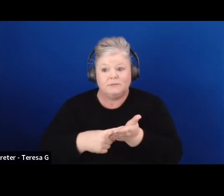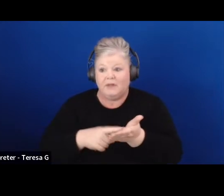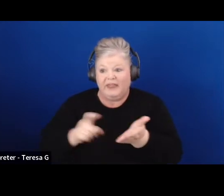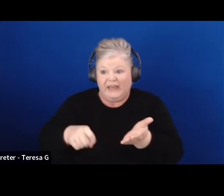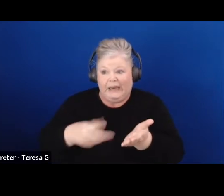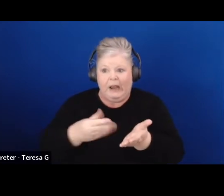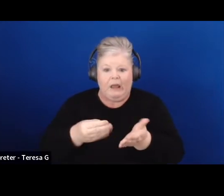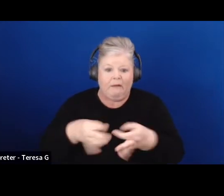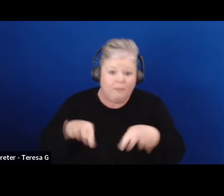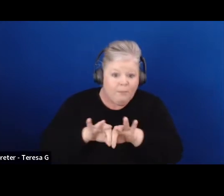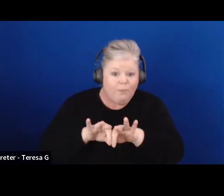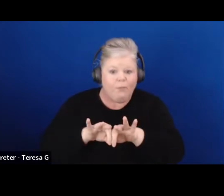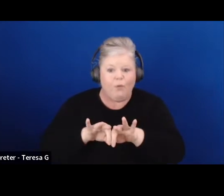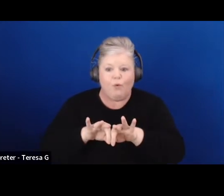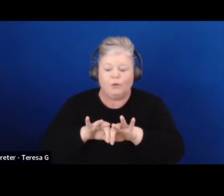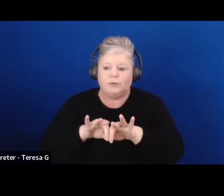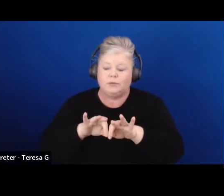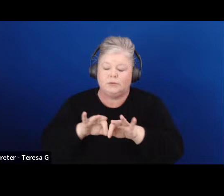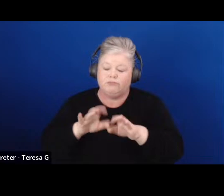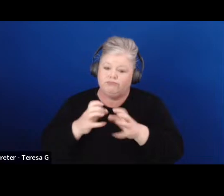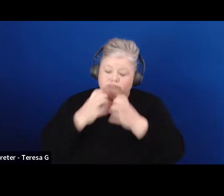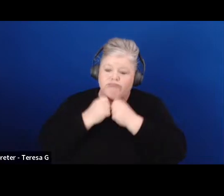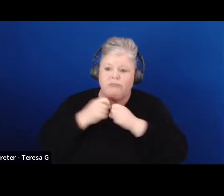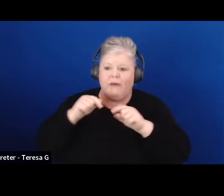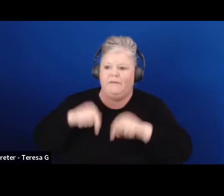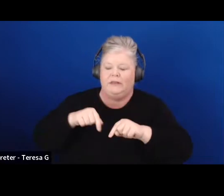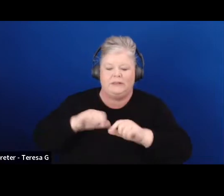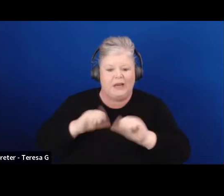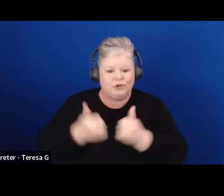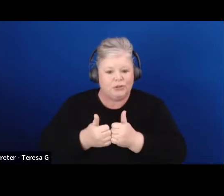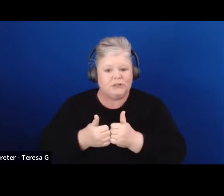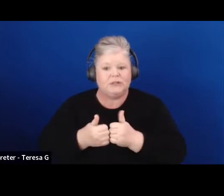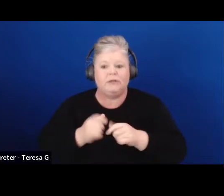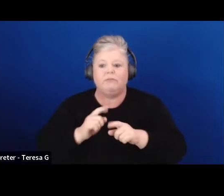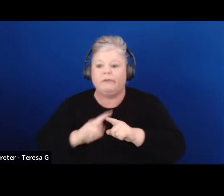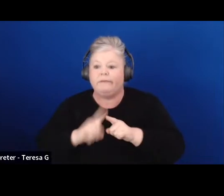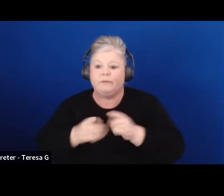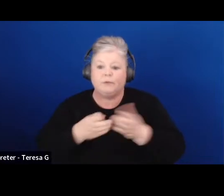our agency and the services and programs that we provide